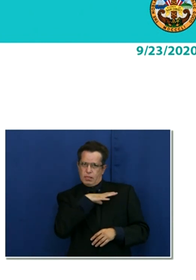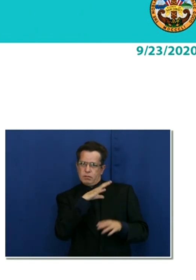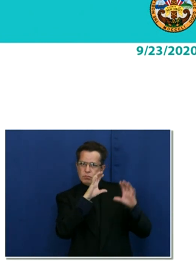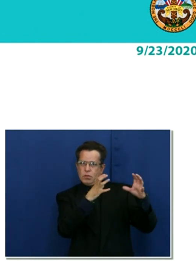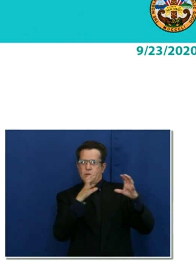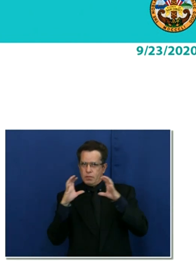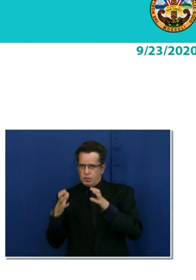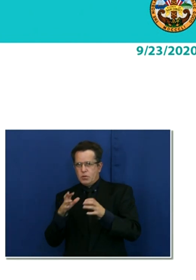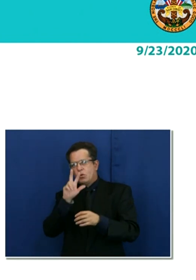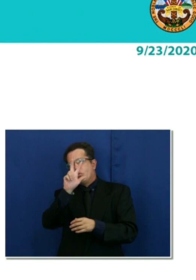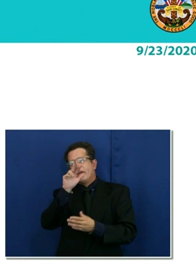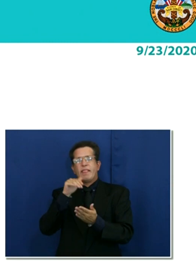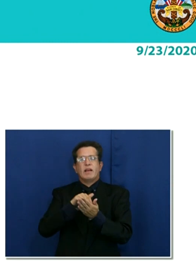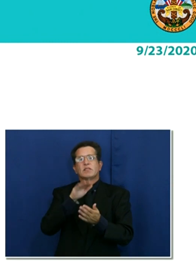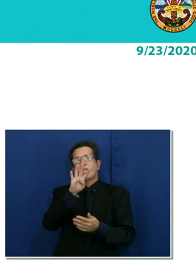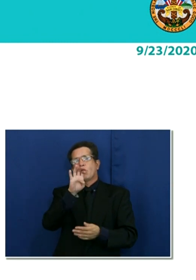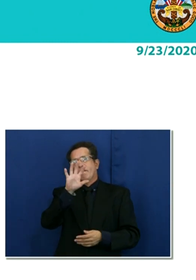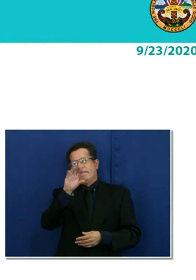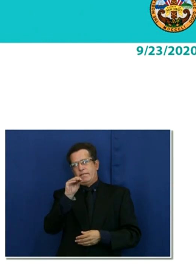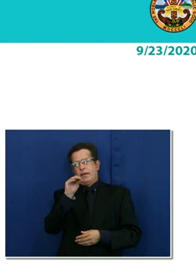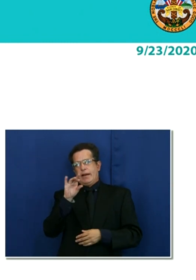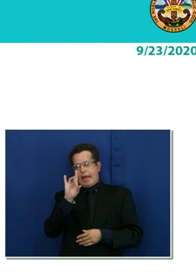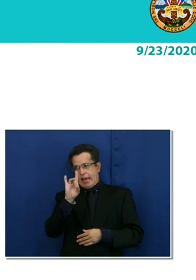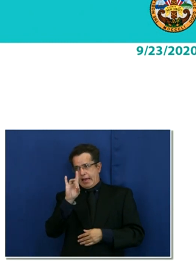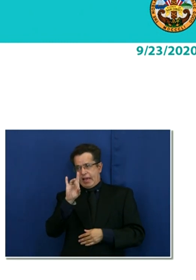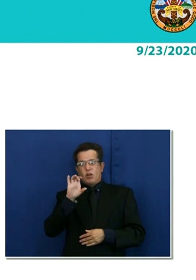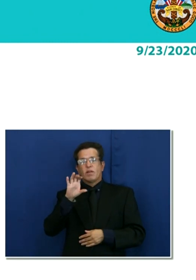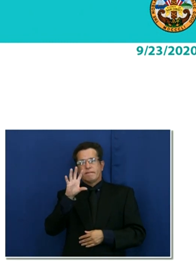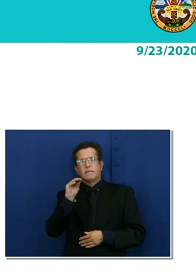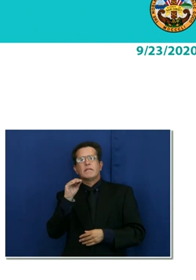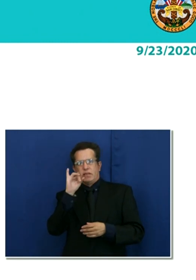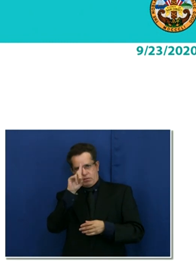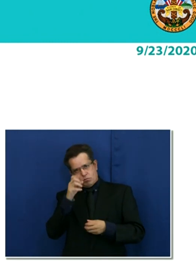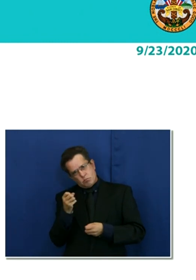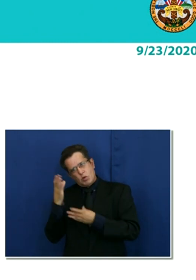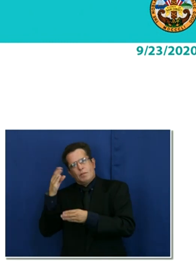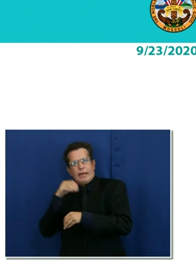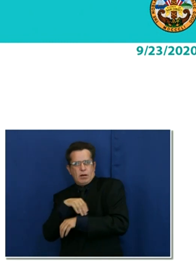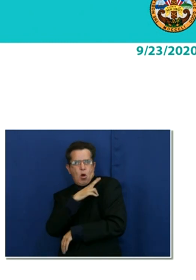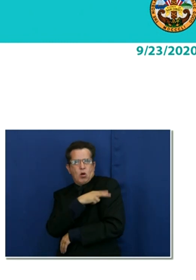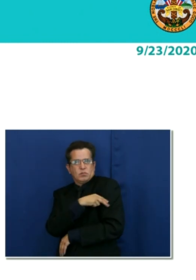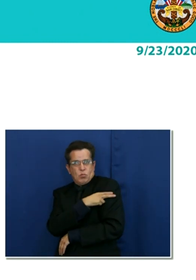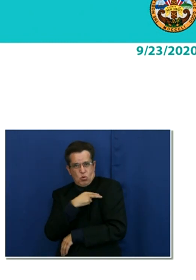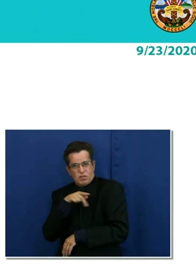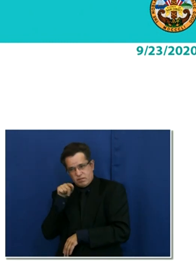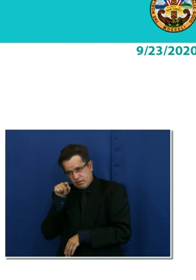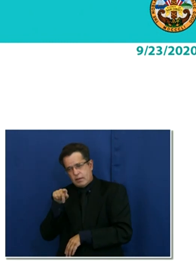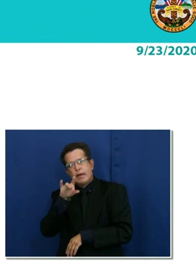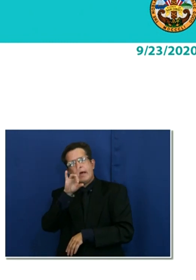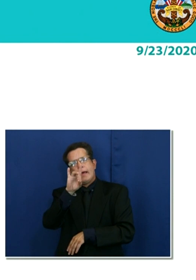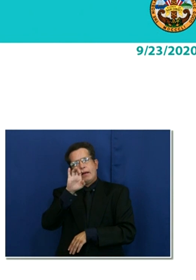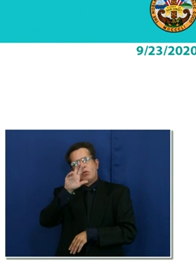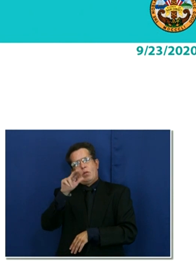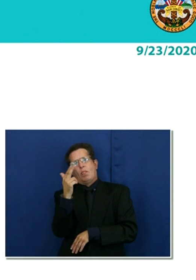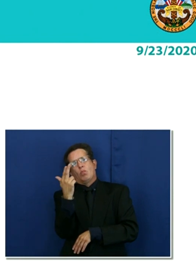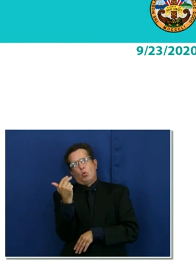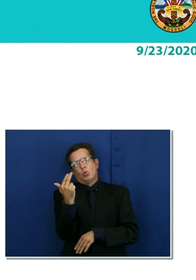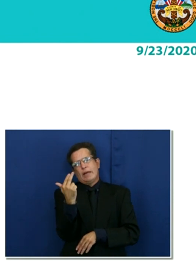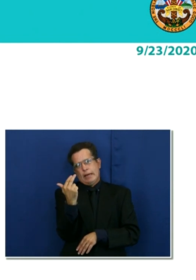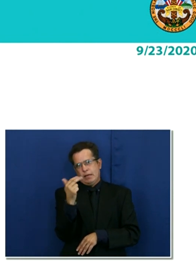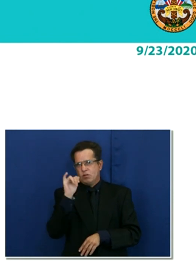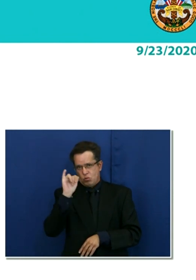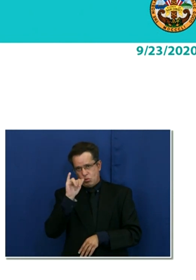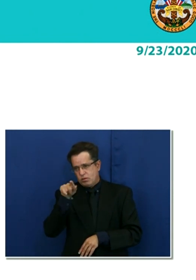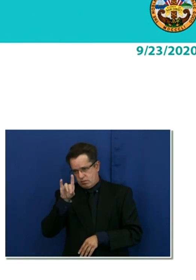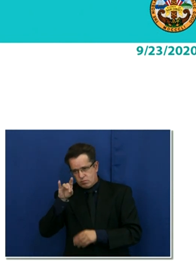And 3,450, or 8% of the cases, have been hospitalized, and this number includes 813